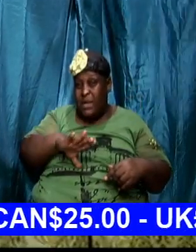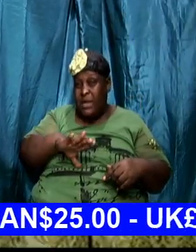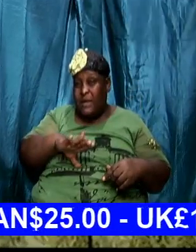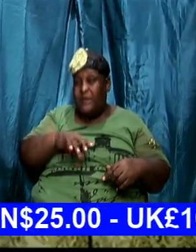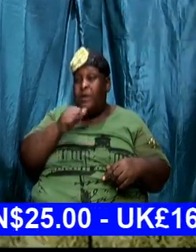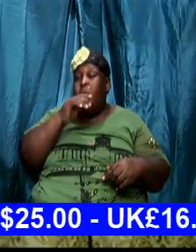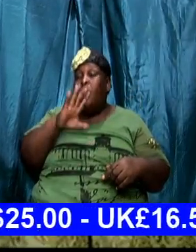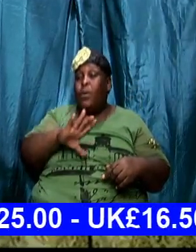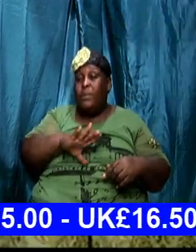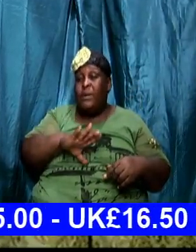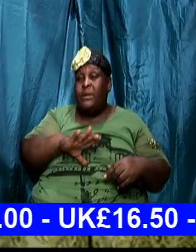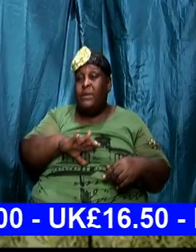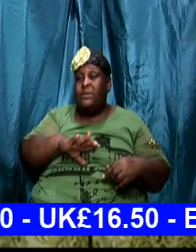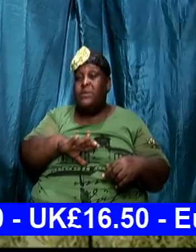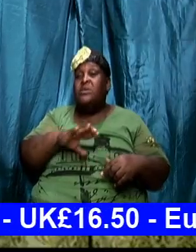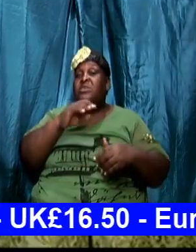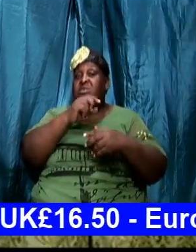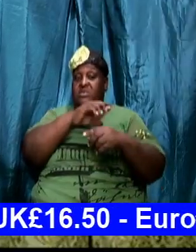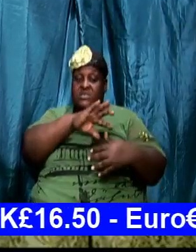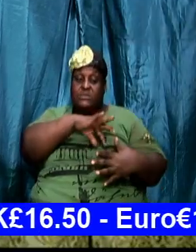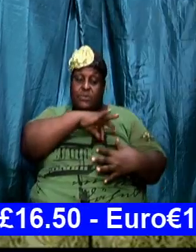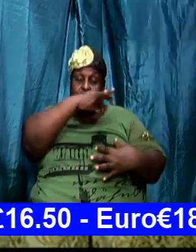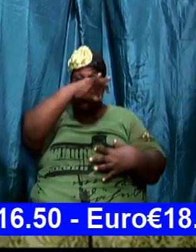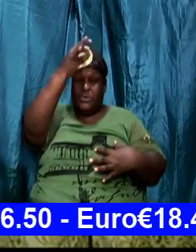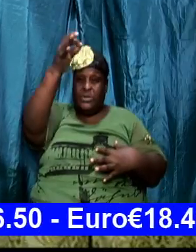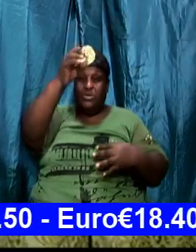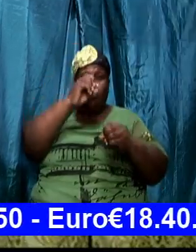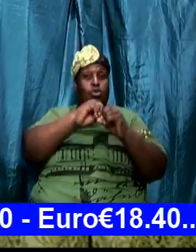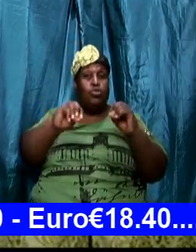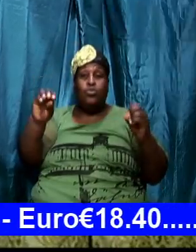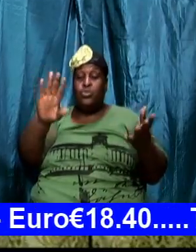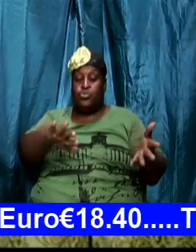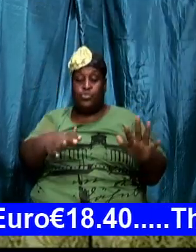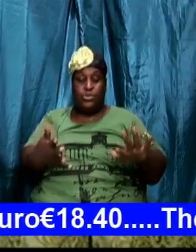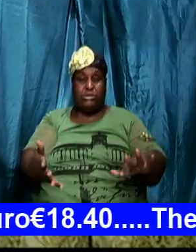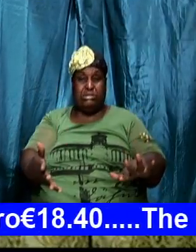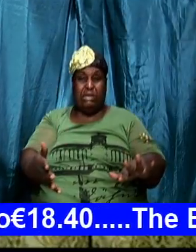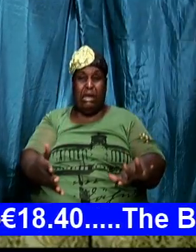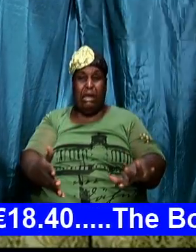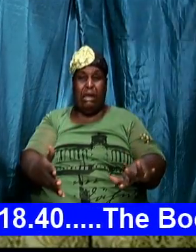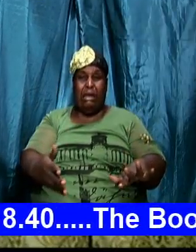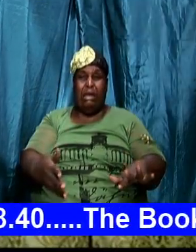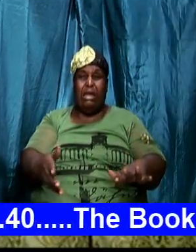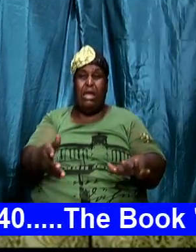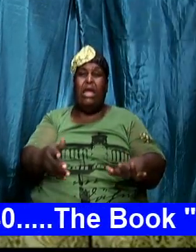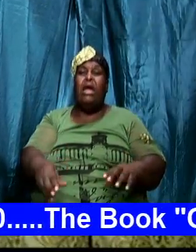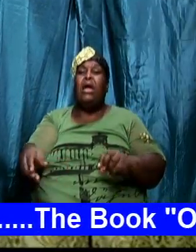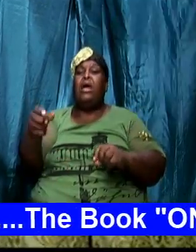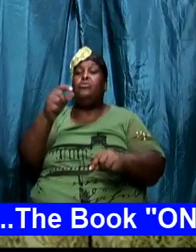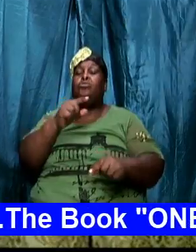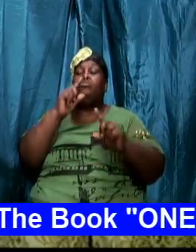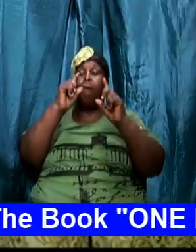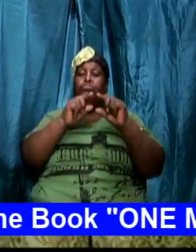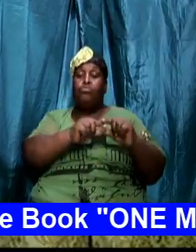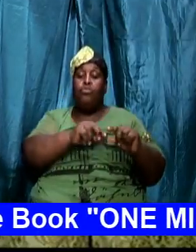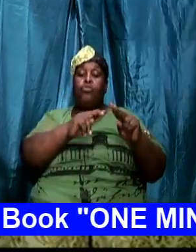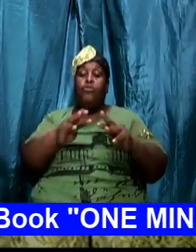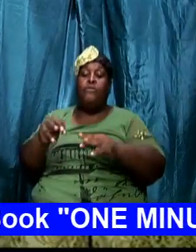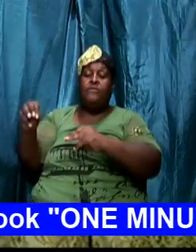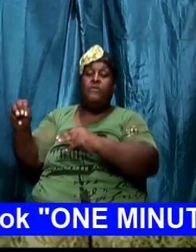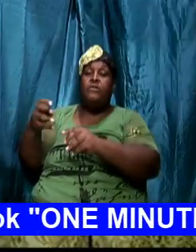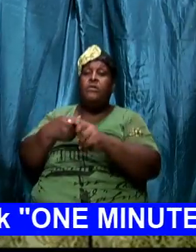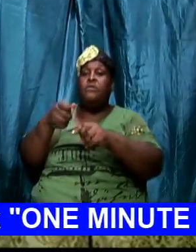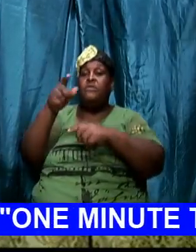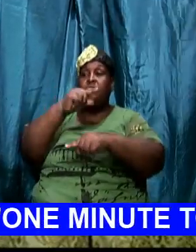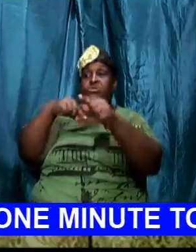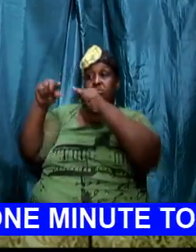antiquity? Did you know that spirits don't die and they traverse the generations, and